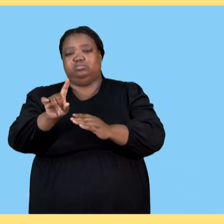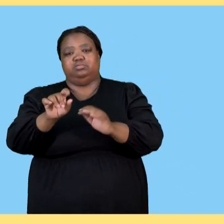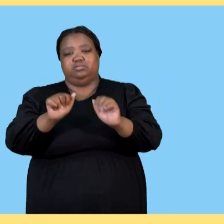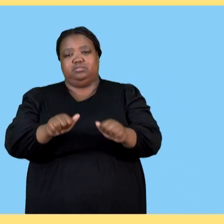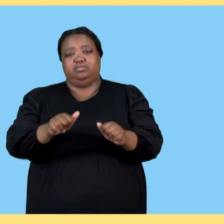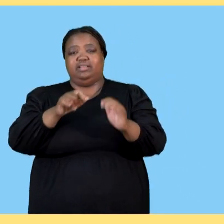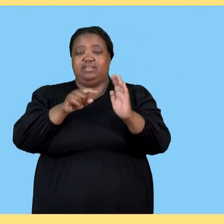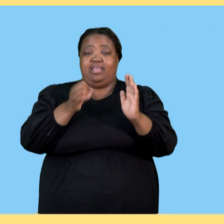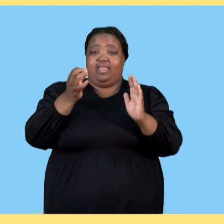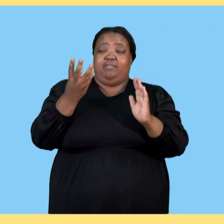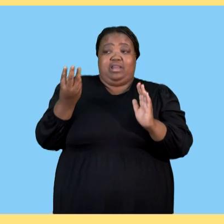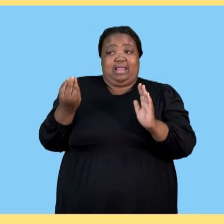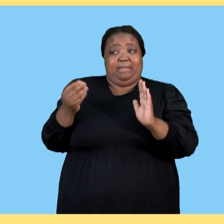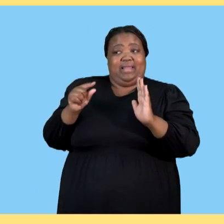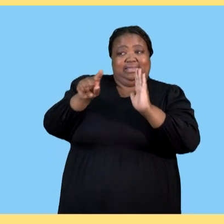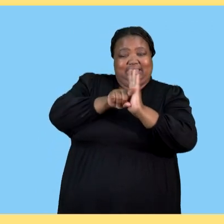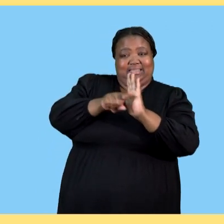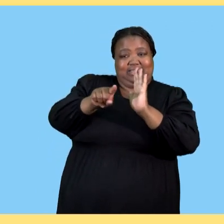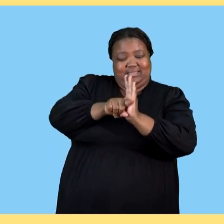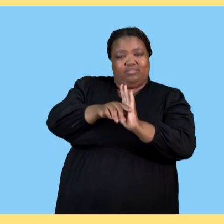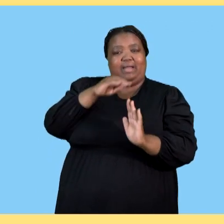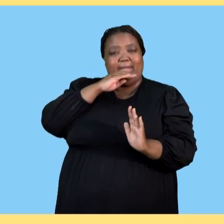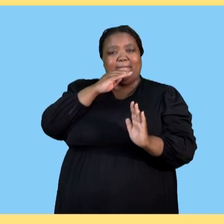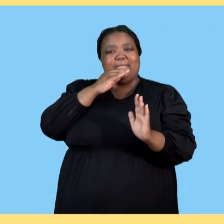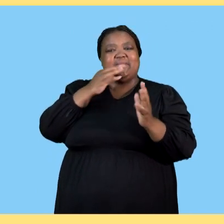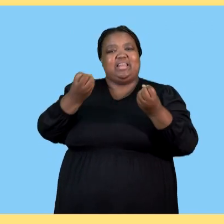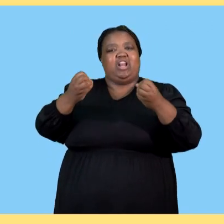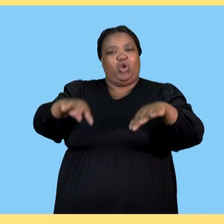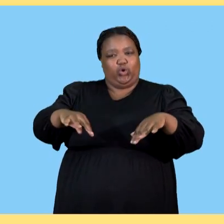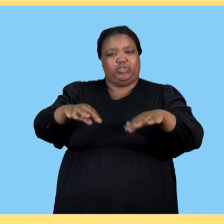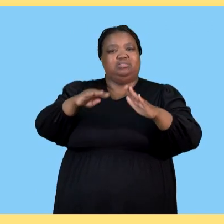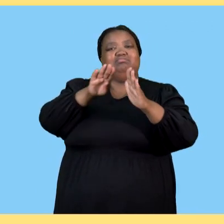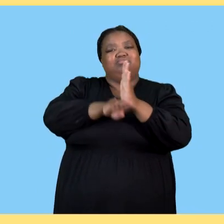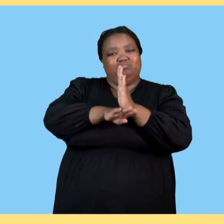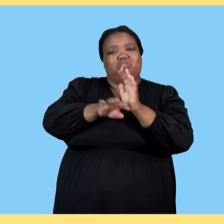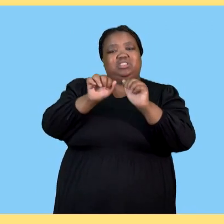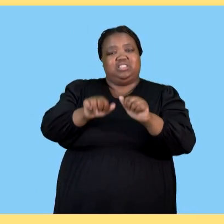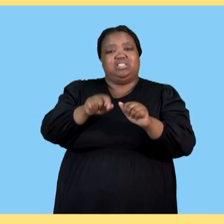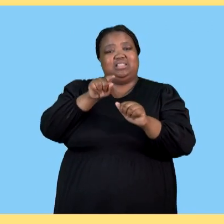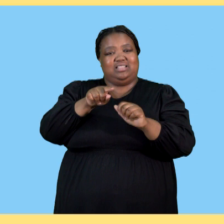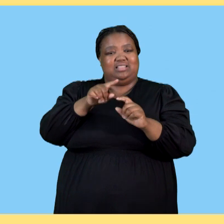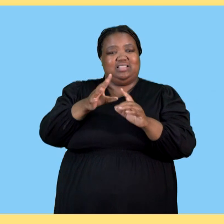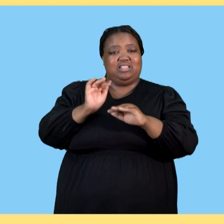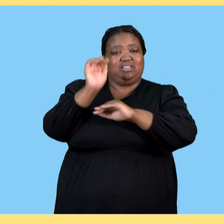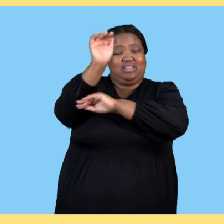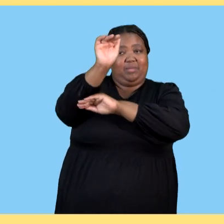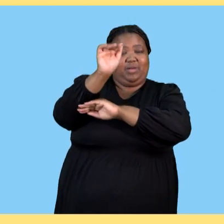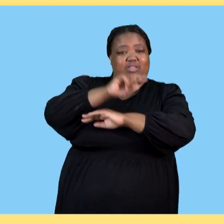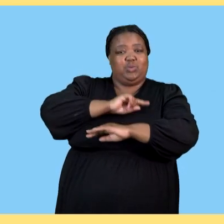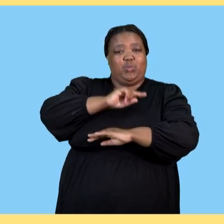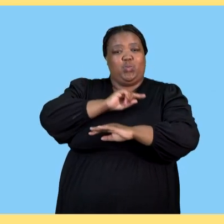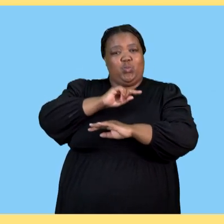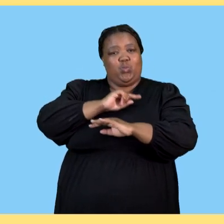amount was negative, then it would have been a deficit. But this one, it is a surplus